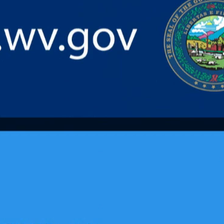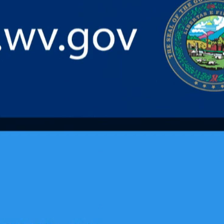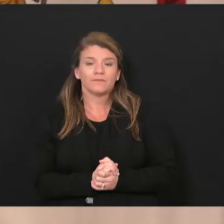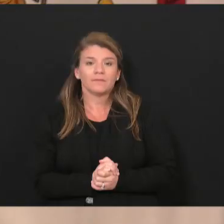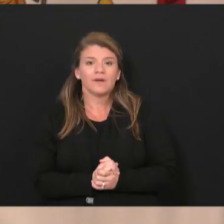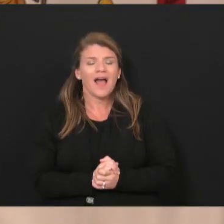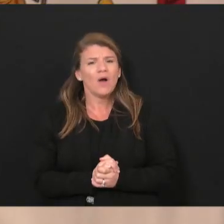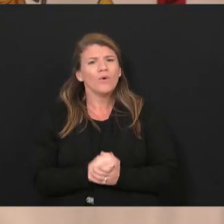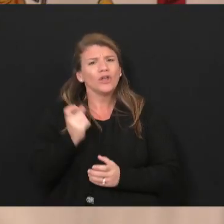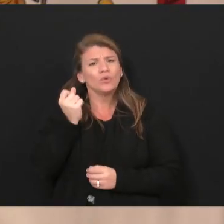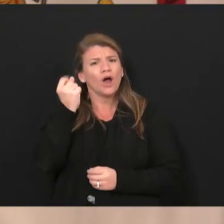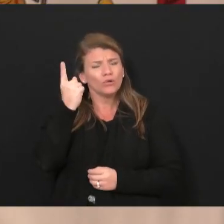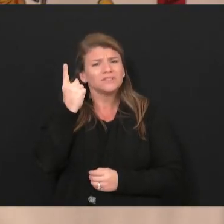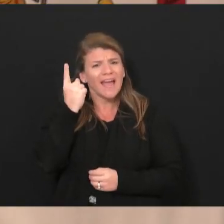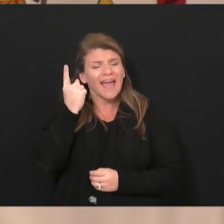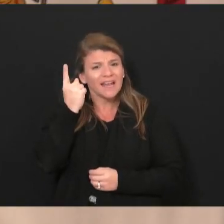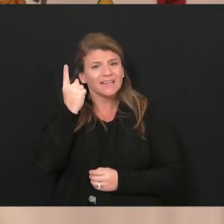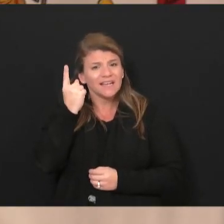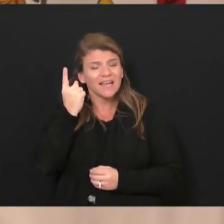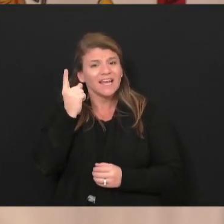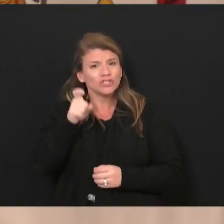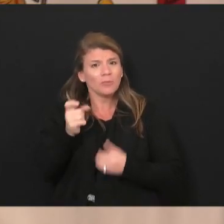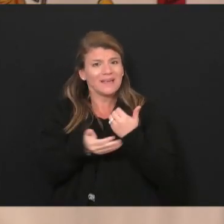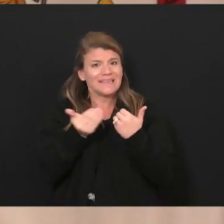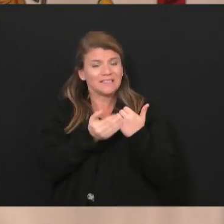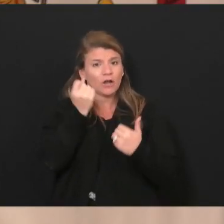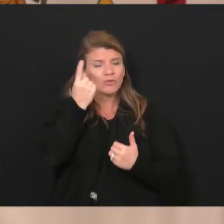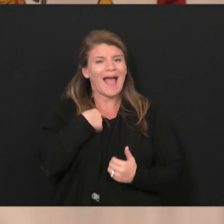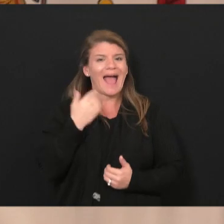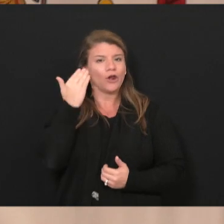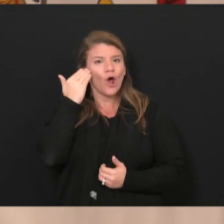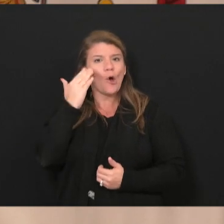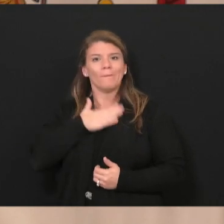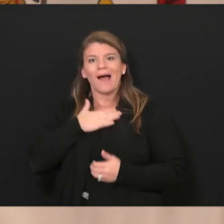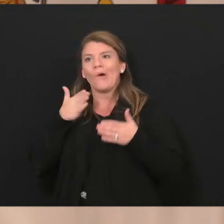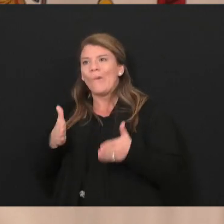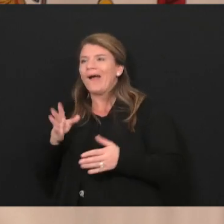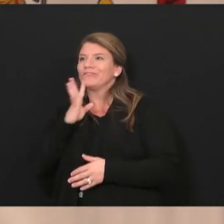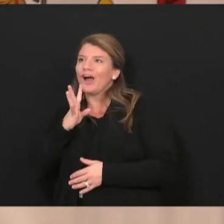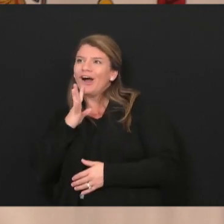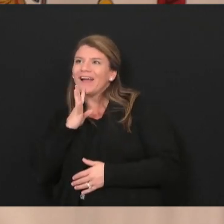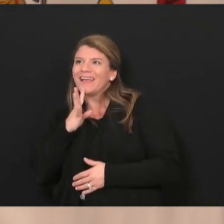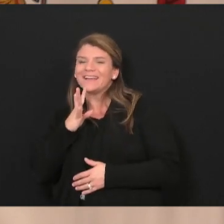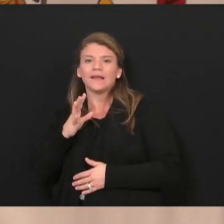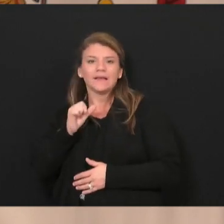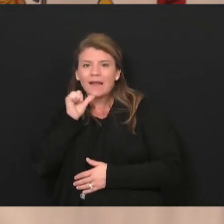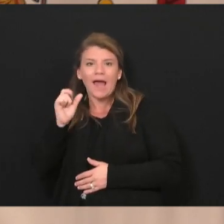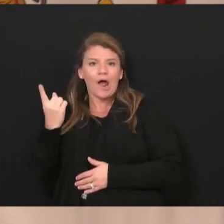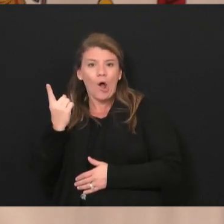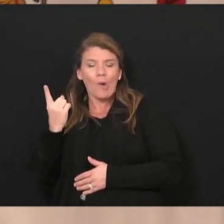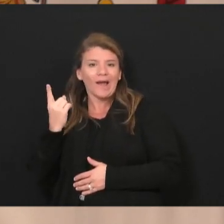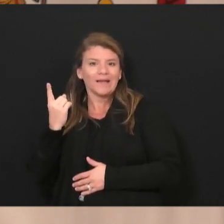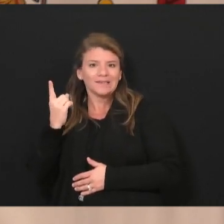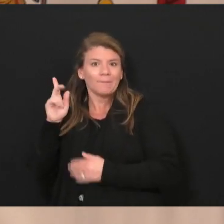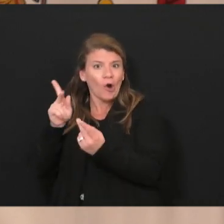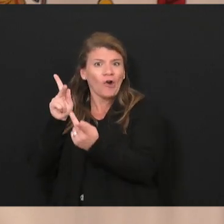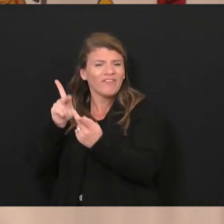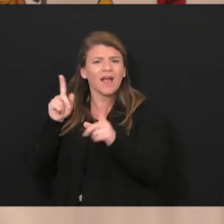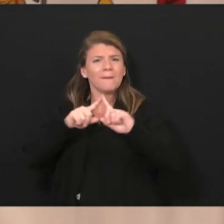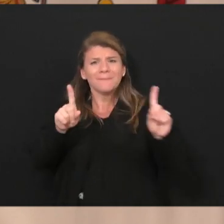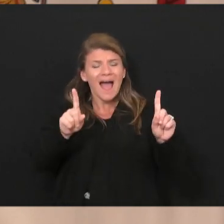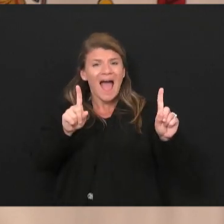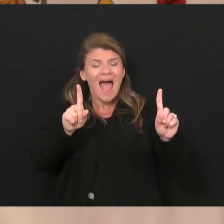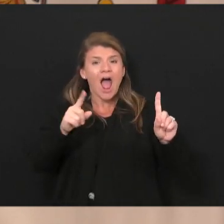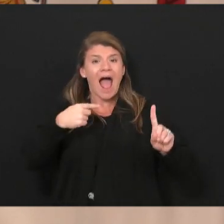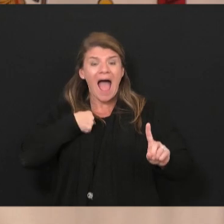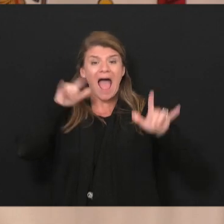little while maybe for me to talk and everything, but we love the people from Pennsylvania. And absolutely, we are